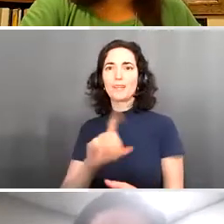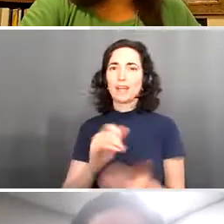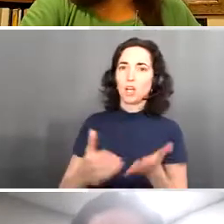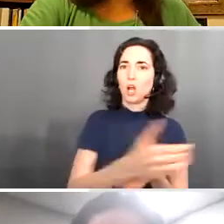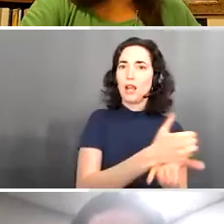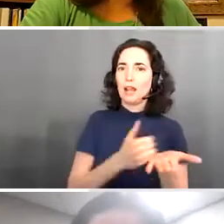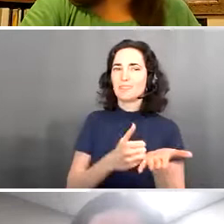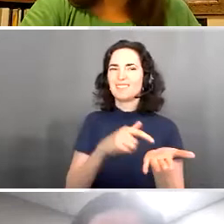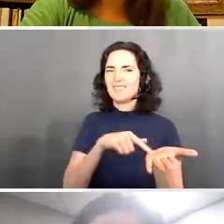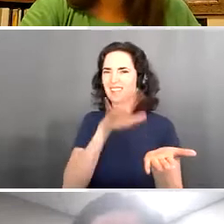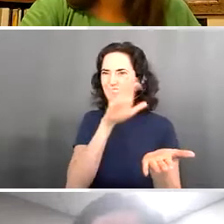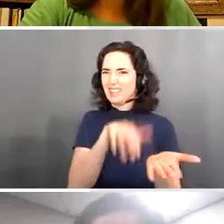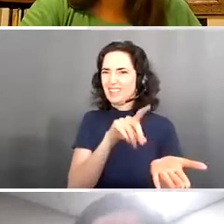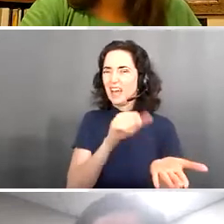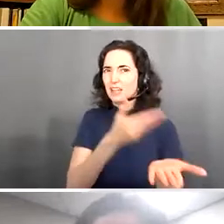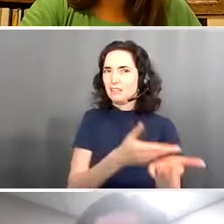from,